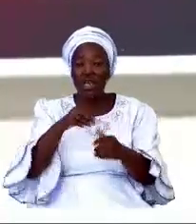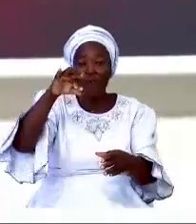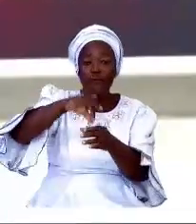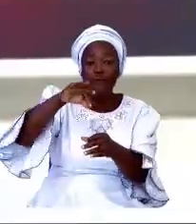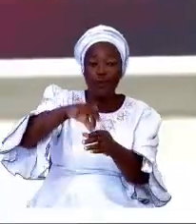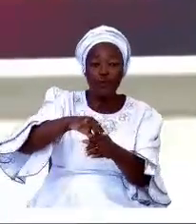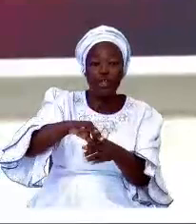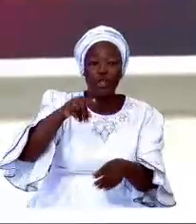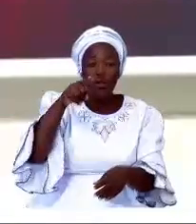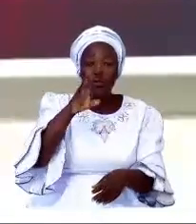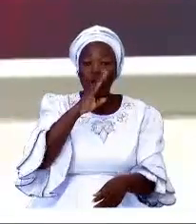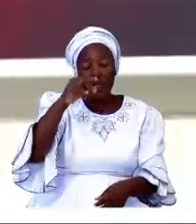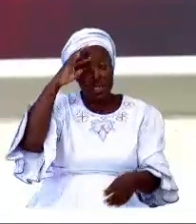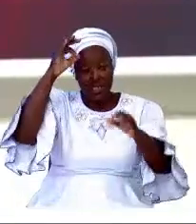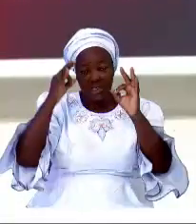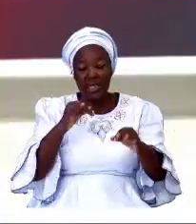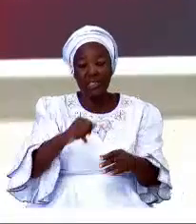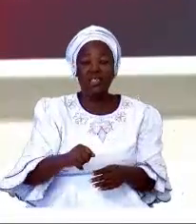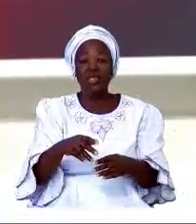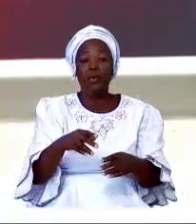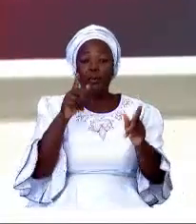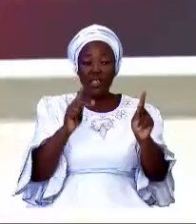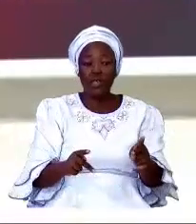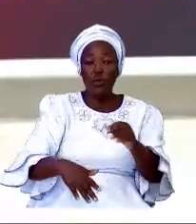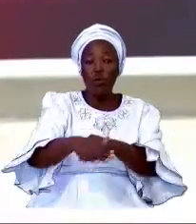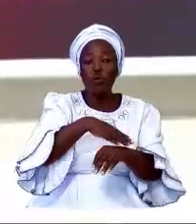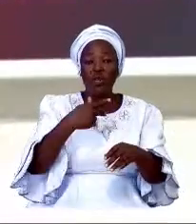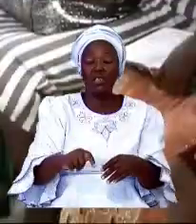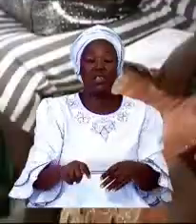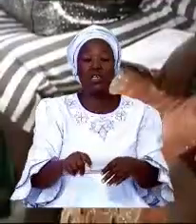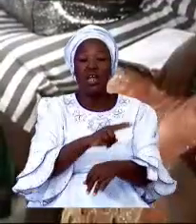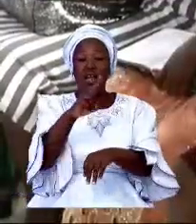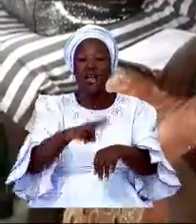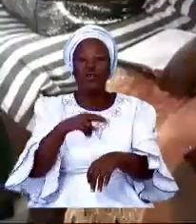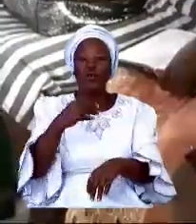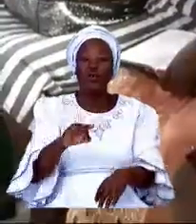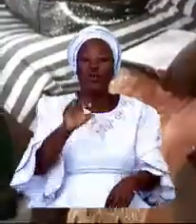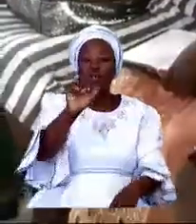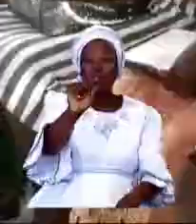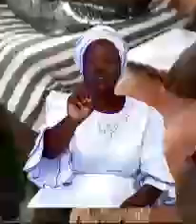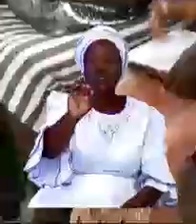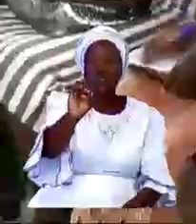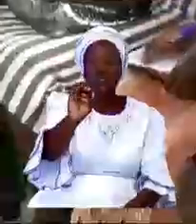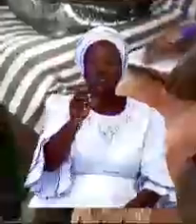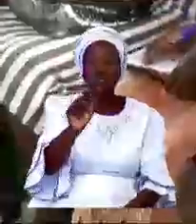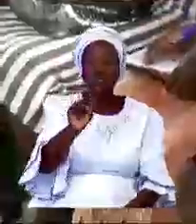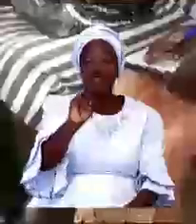their votes, you will be the deciding factor over the nation of Syria.